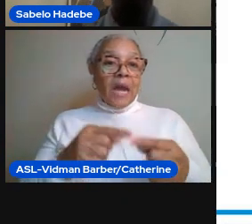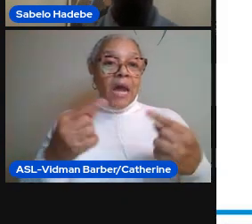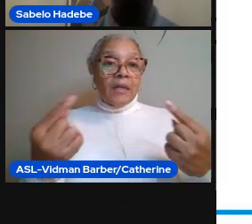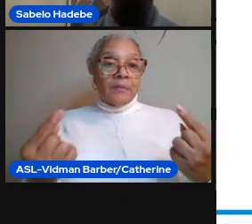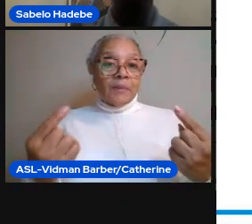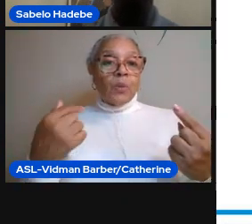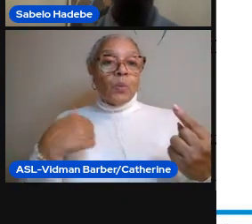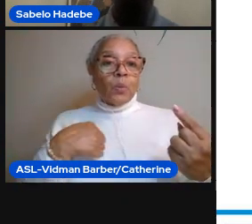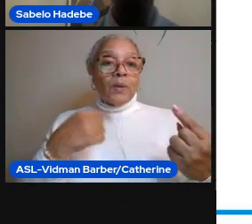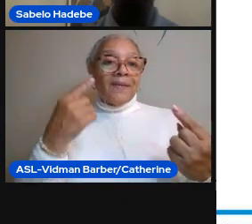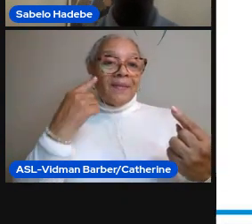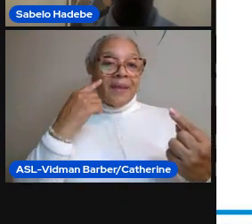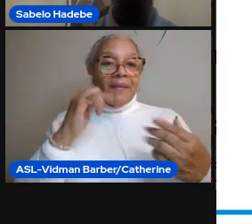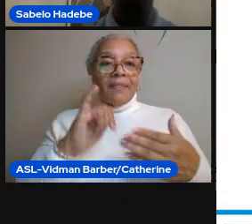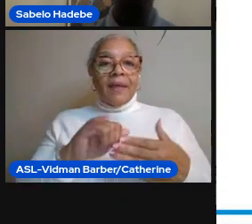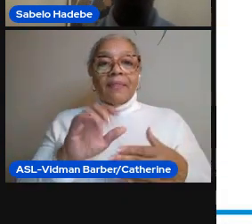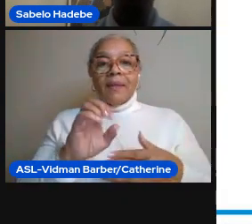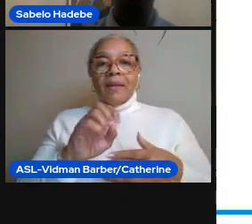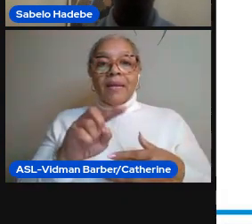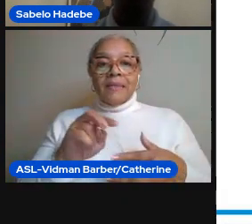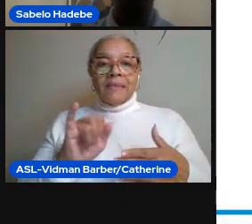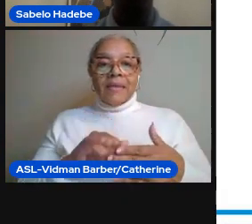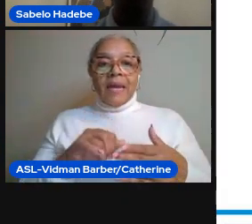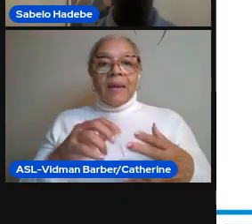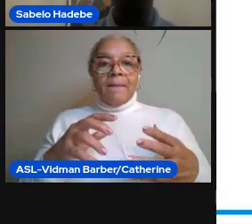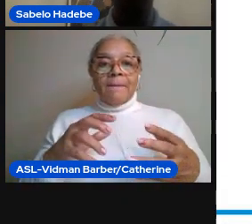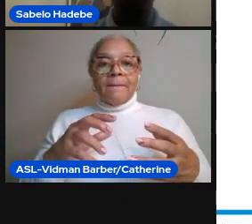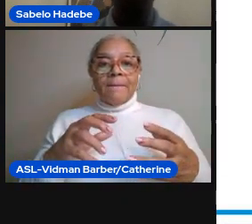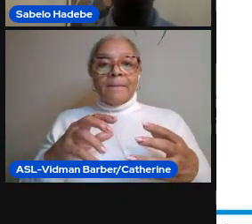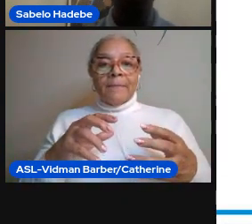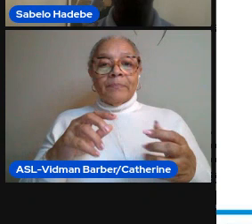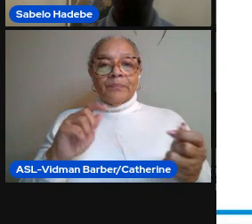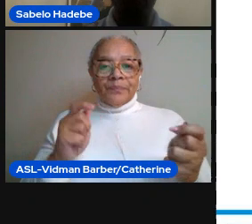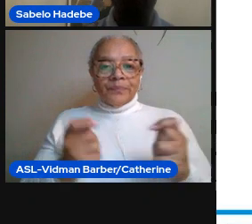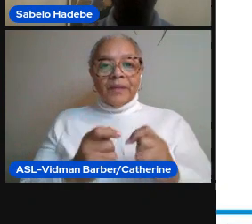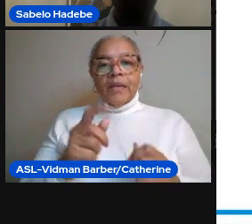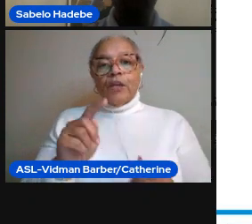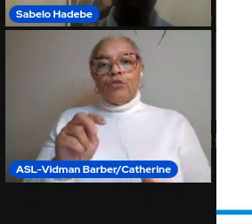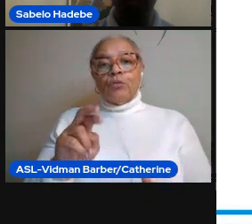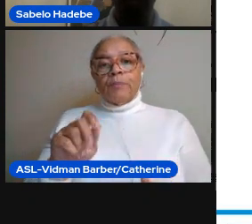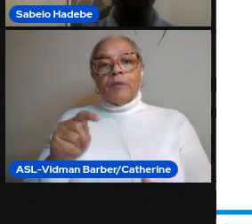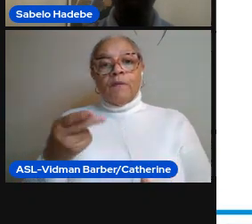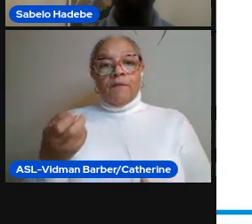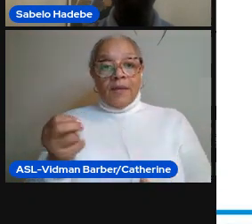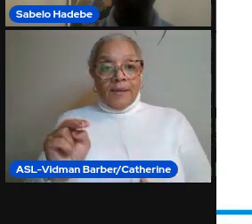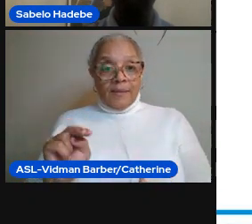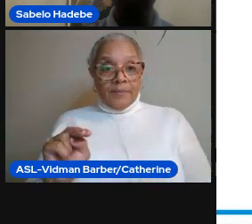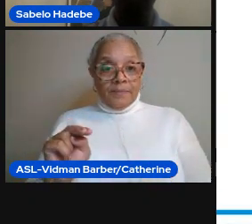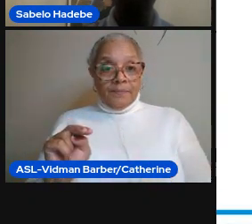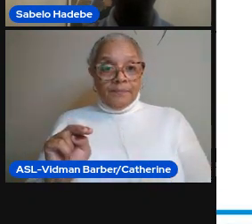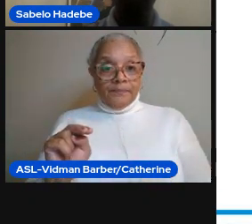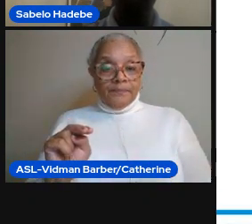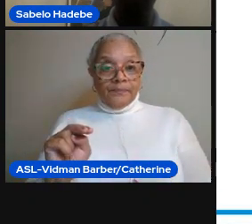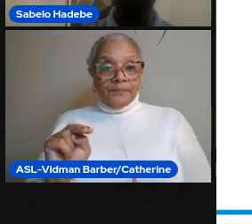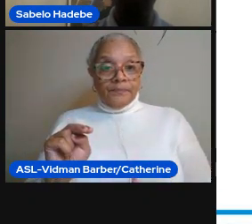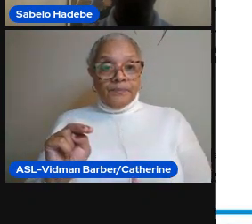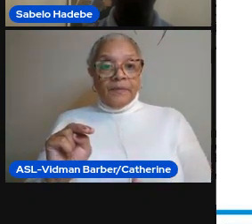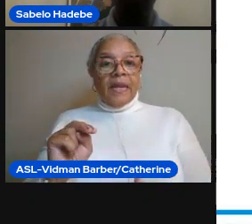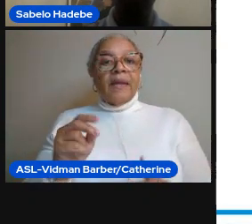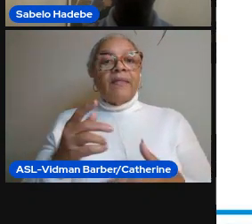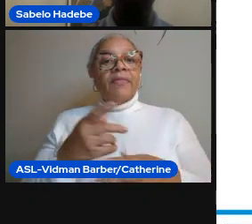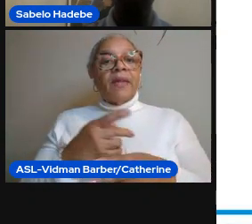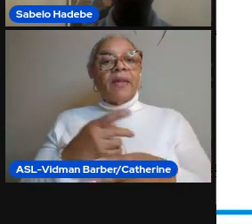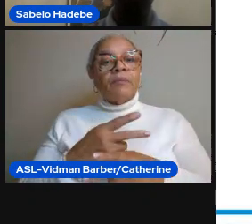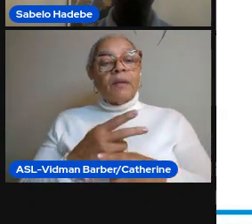the enzyme catabolizes tryptophan, for example, and then produces these metabolites.